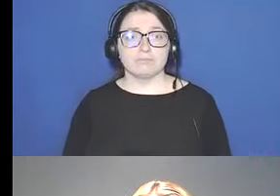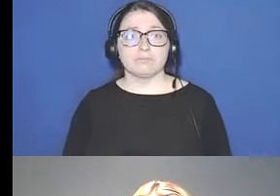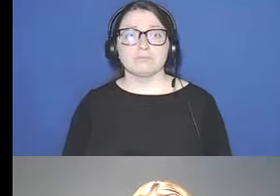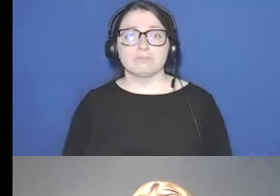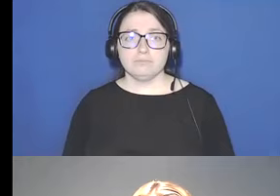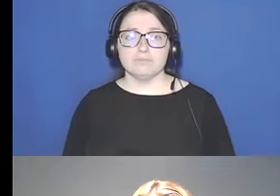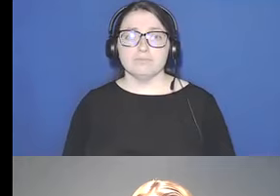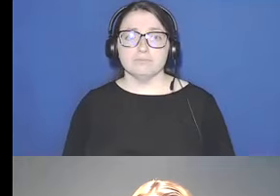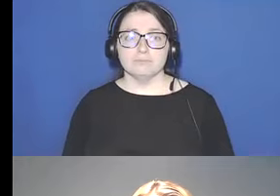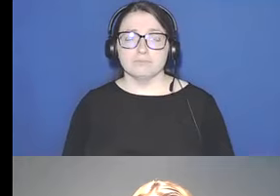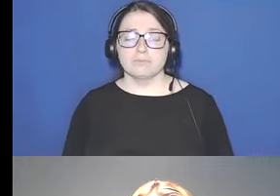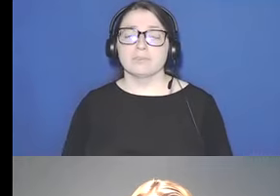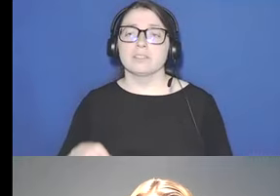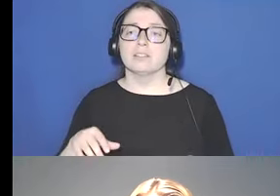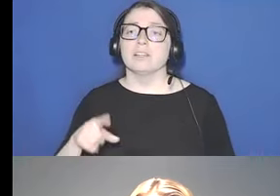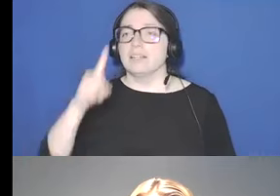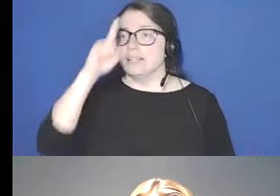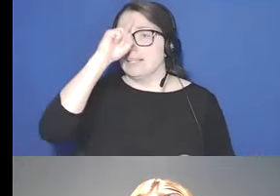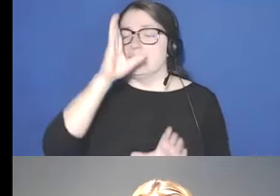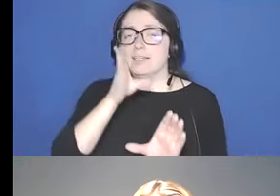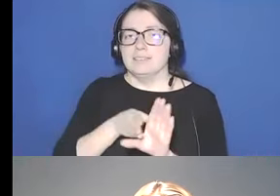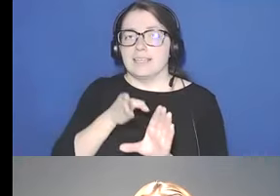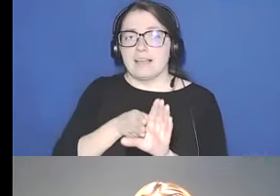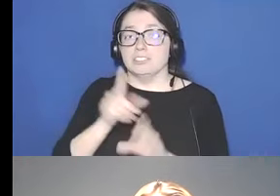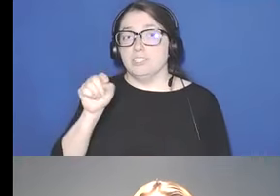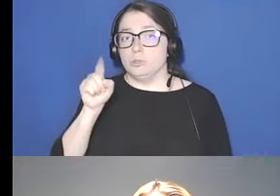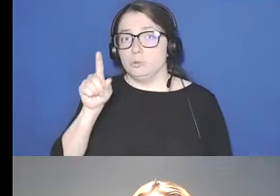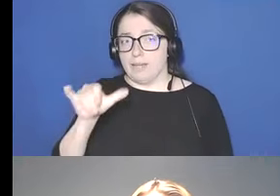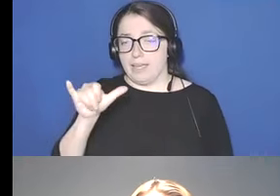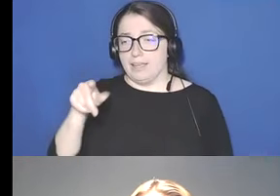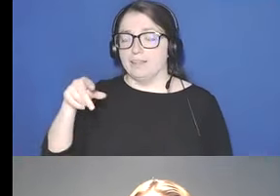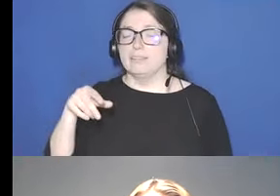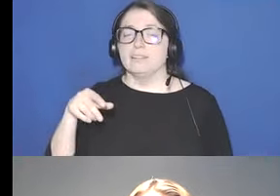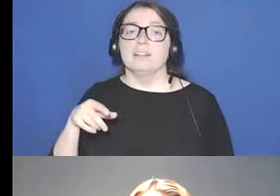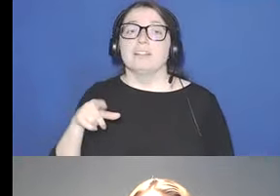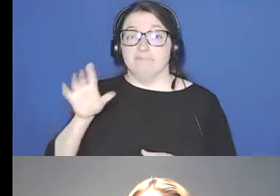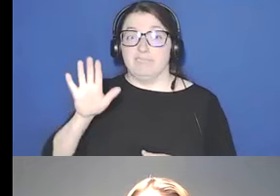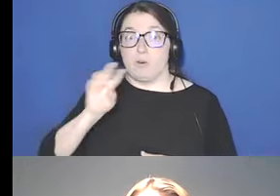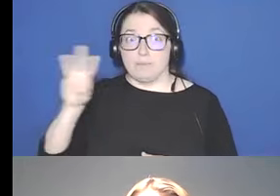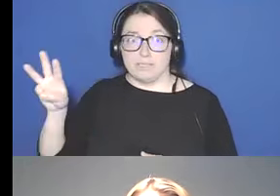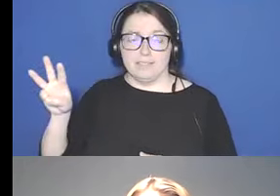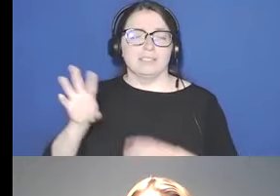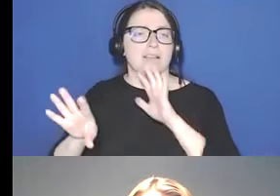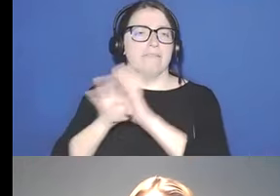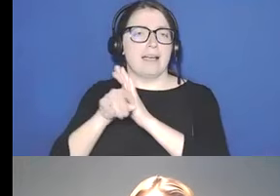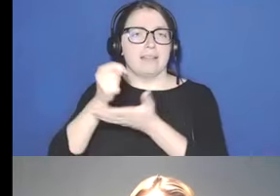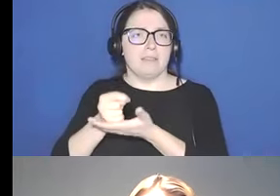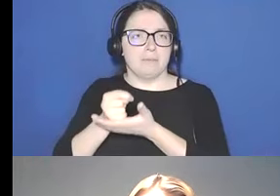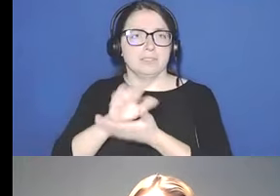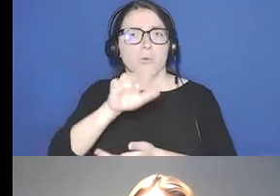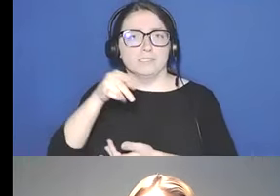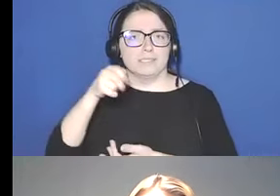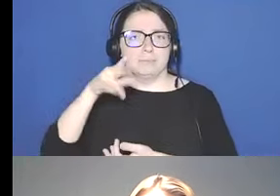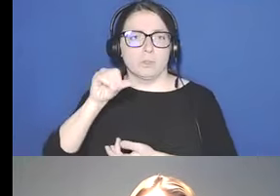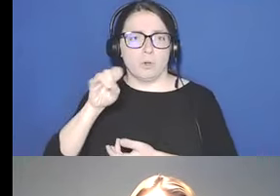Psychology Today, we like also because when you go to their website, it says find a therapist and you can put in your zip code. When